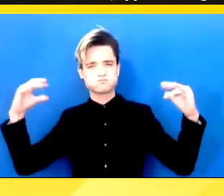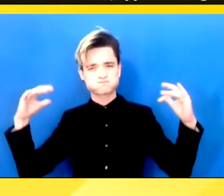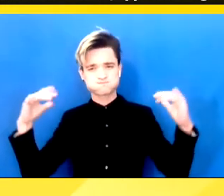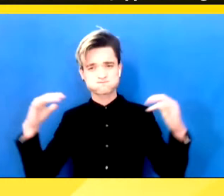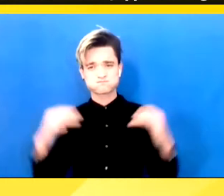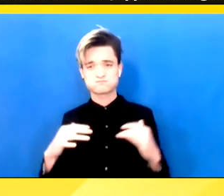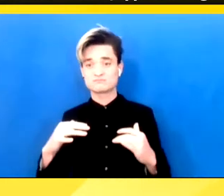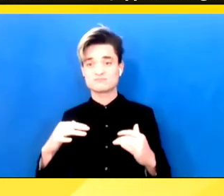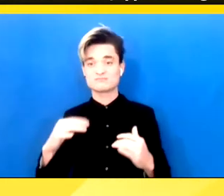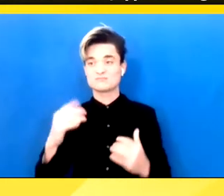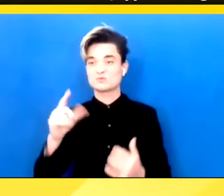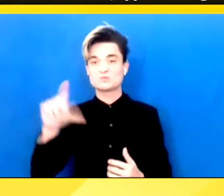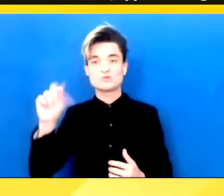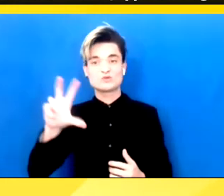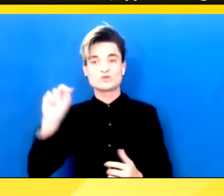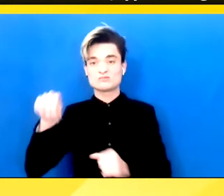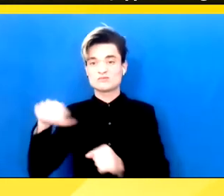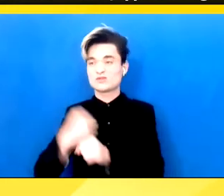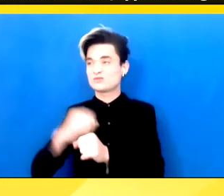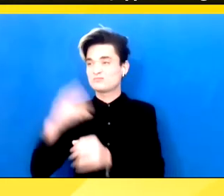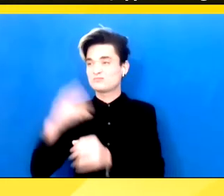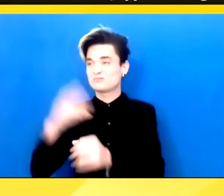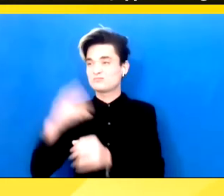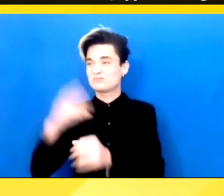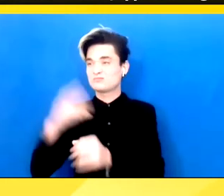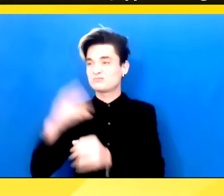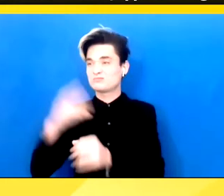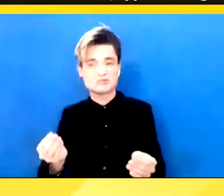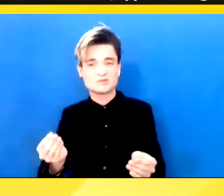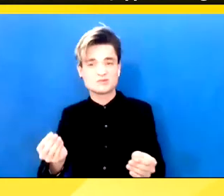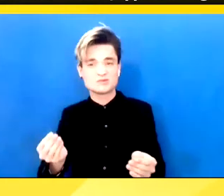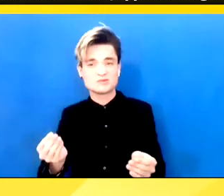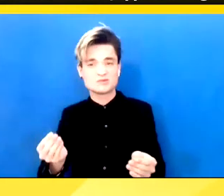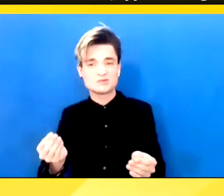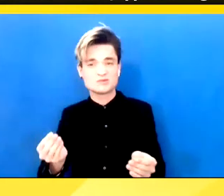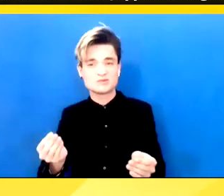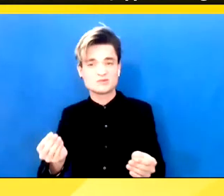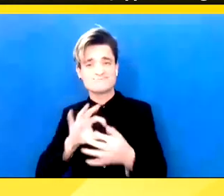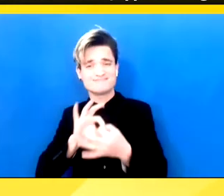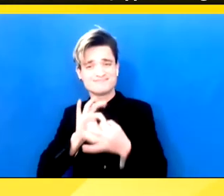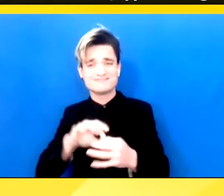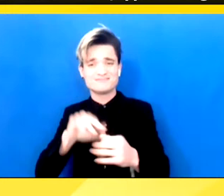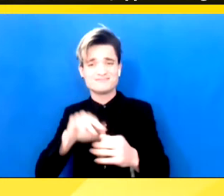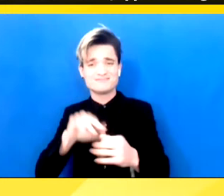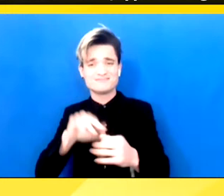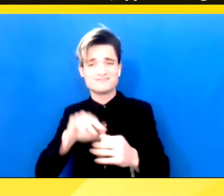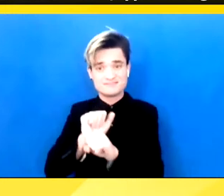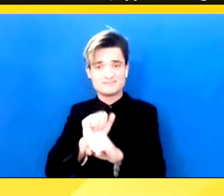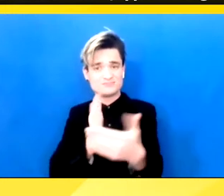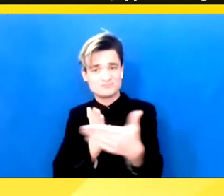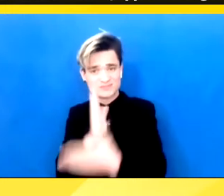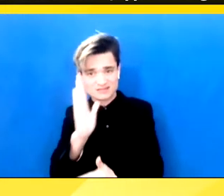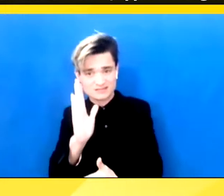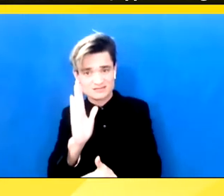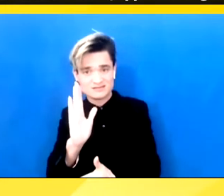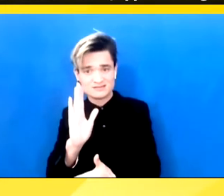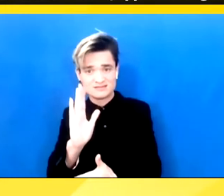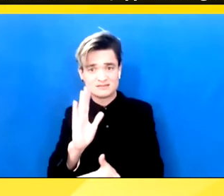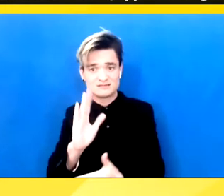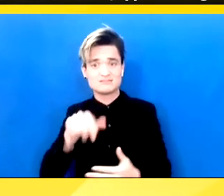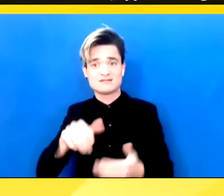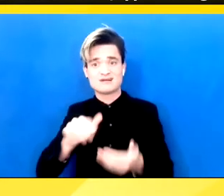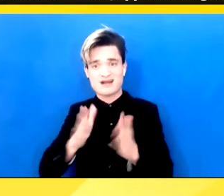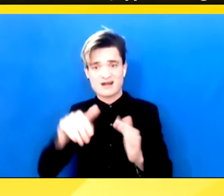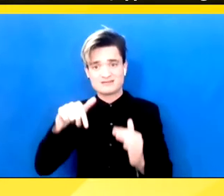labor fight. These people here in Bessemer, Amazon has allowed their light to shine across the world